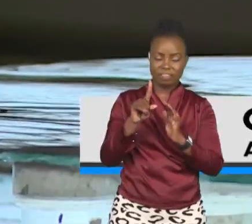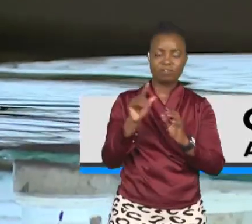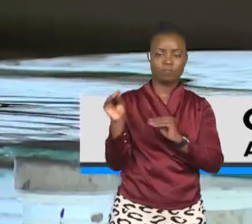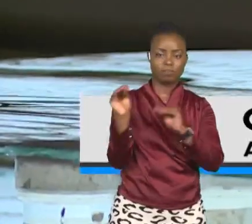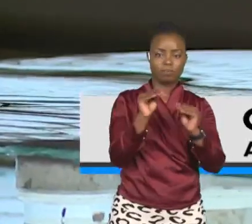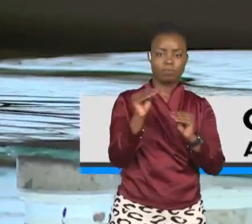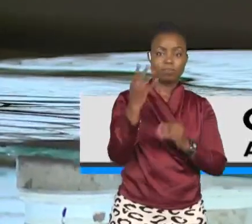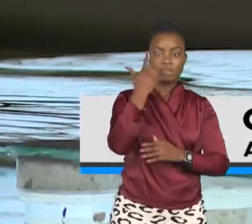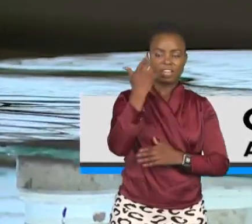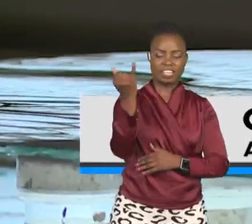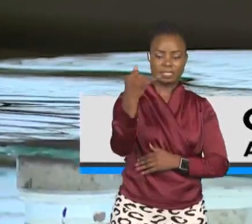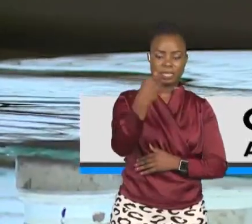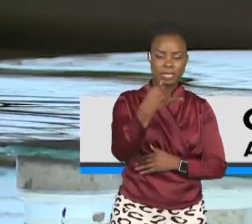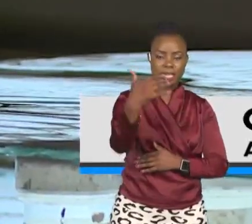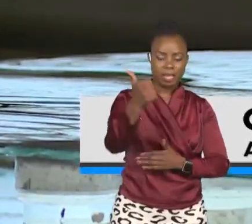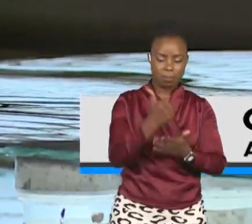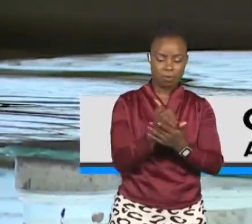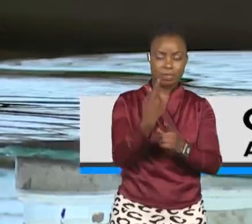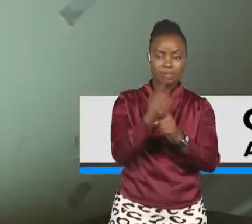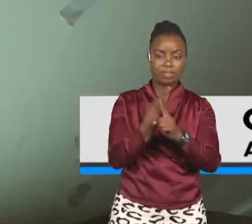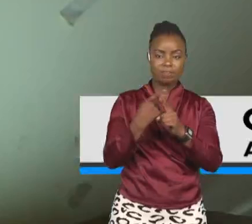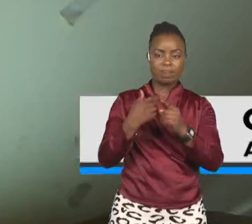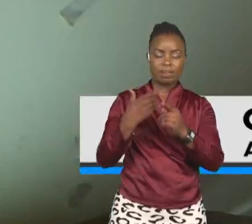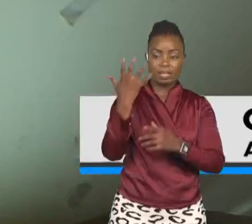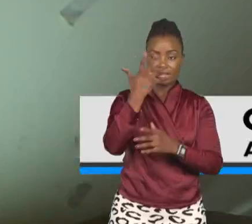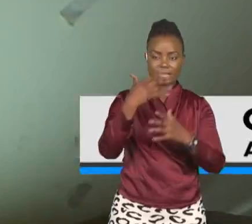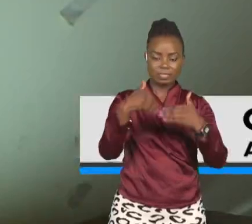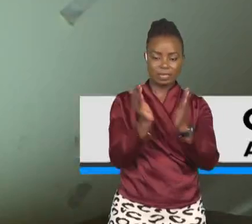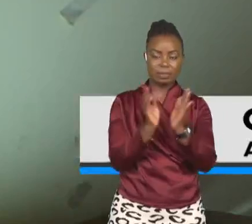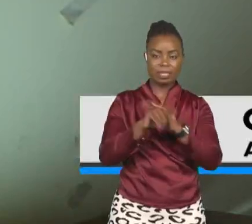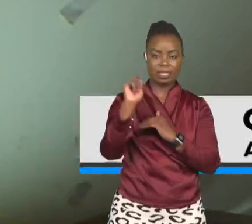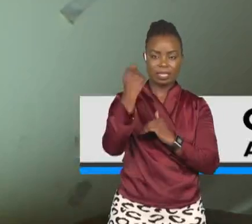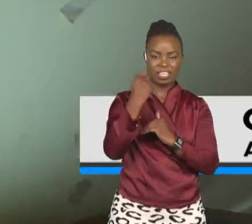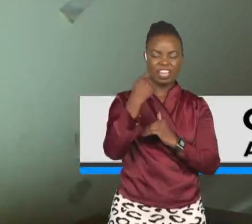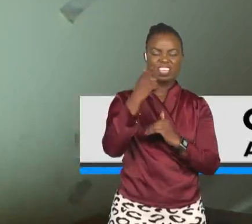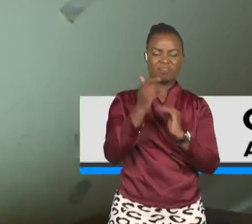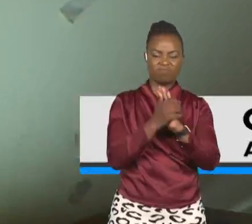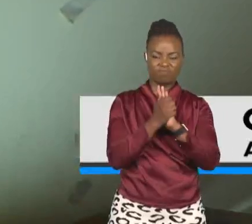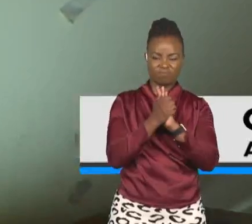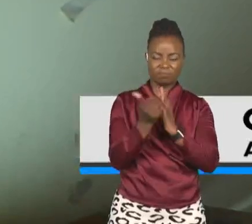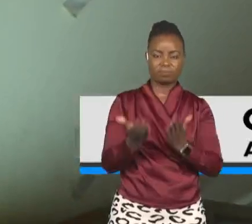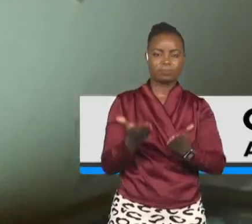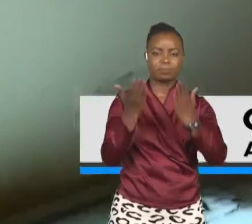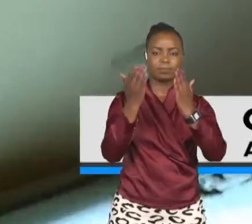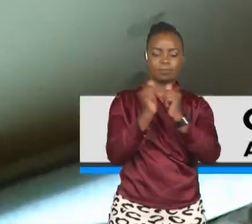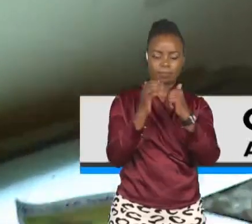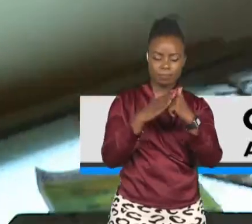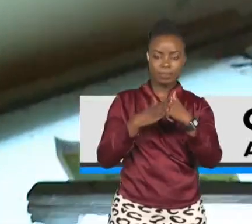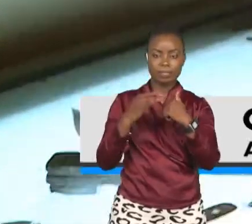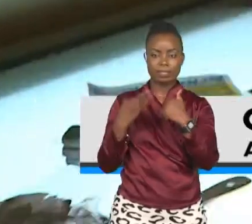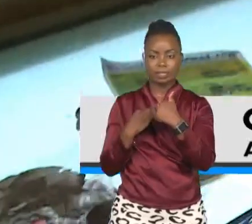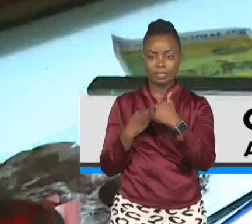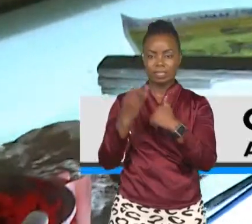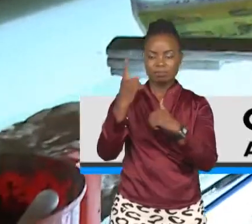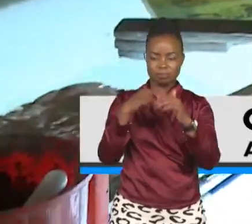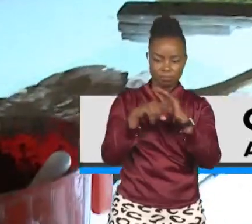art. Employed in various glass companies in Kenya, he sharpened his glass engraving skills. In 1998, he ventured